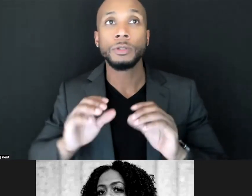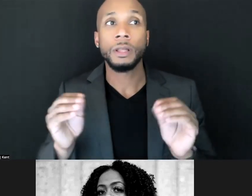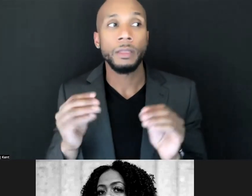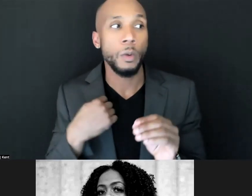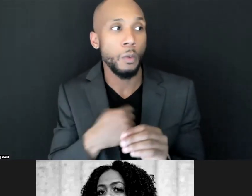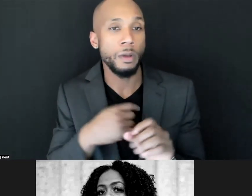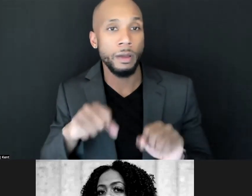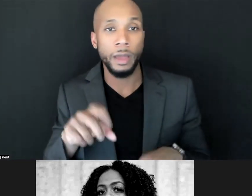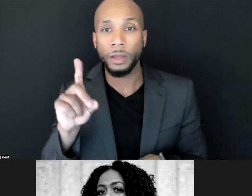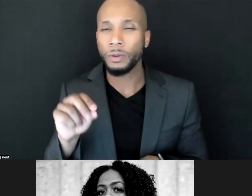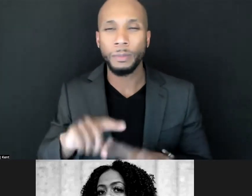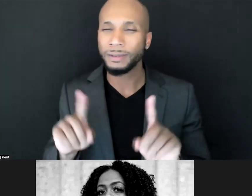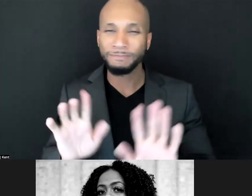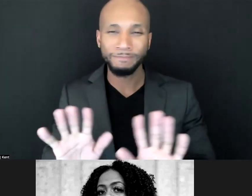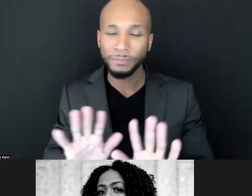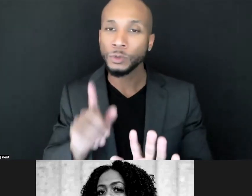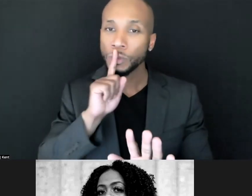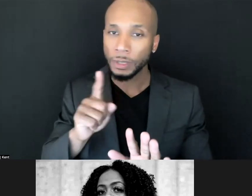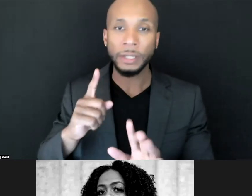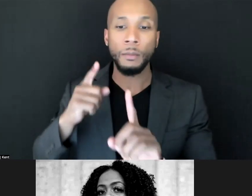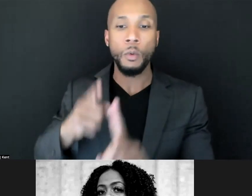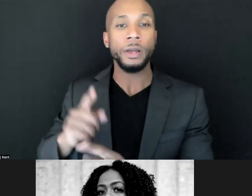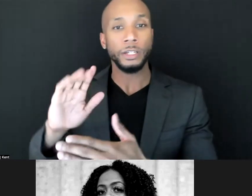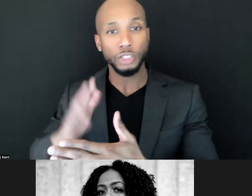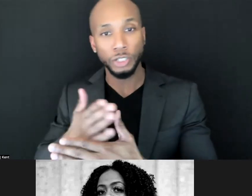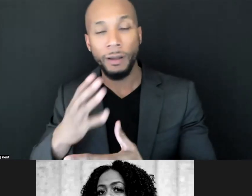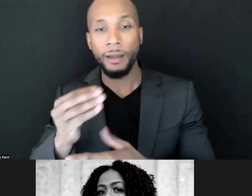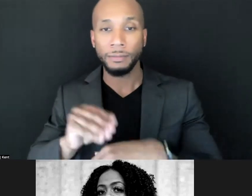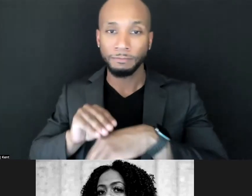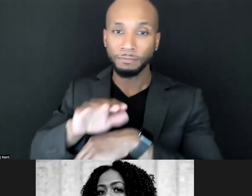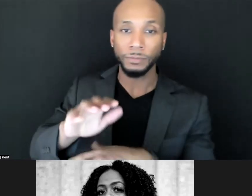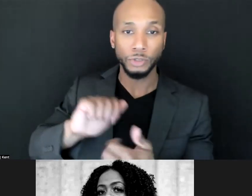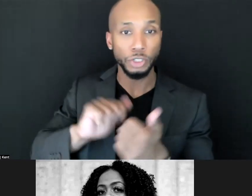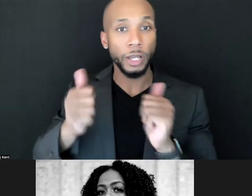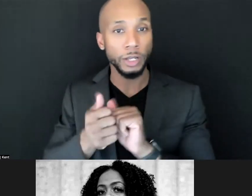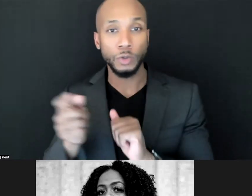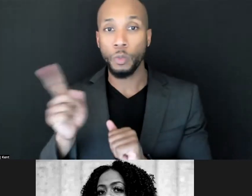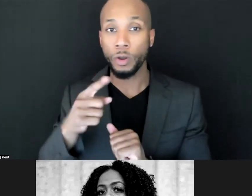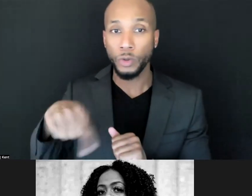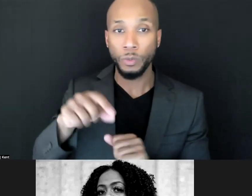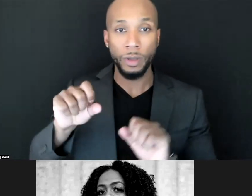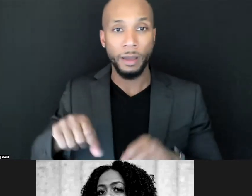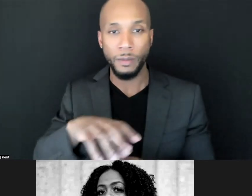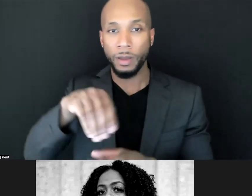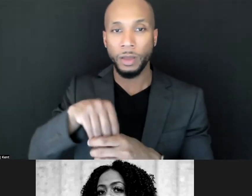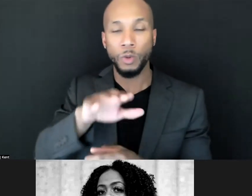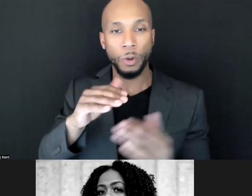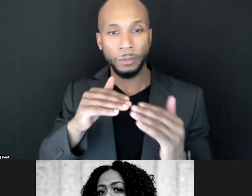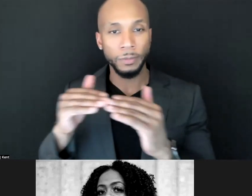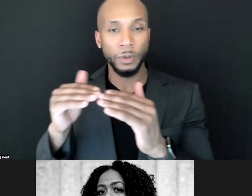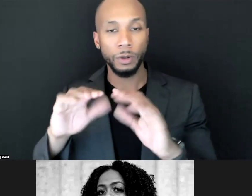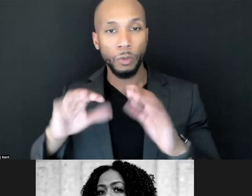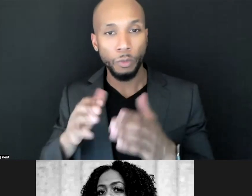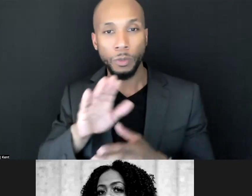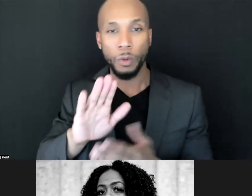but really it's about sharing and affecting the type of change that you can with your peer group, your community. And